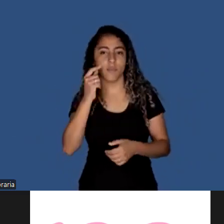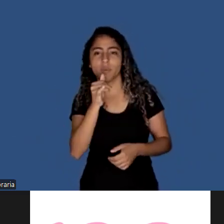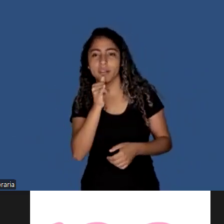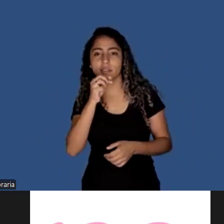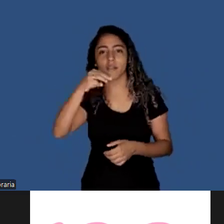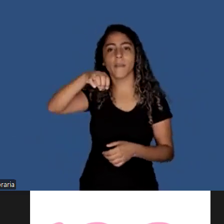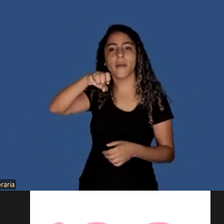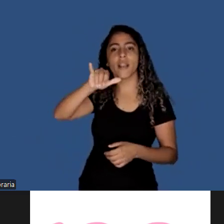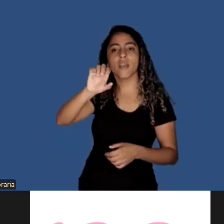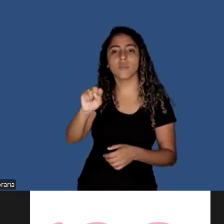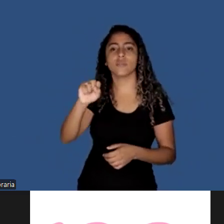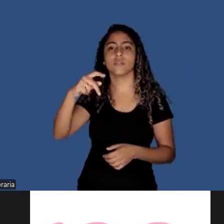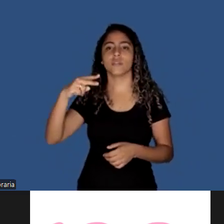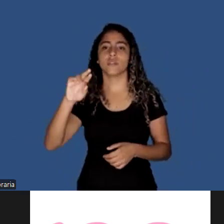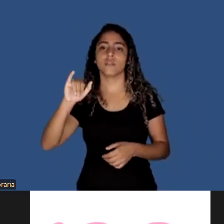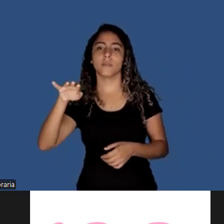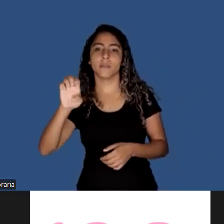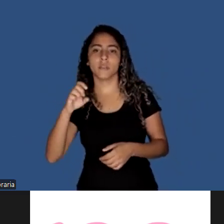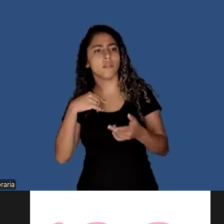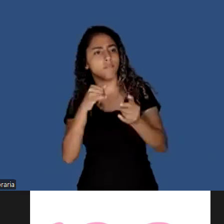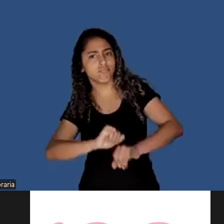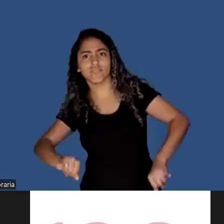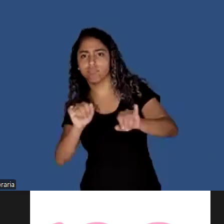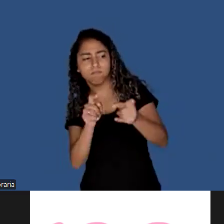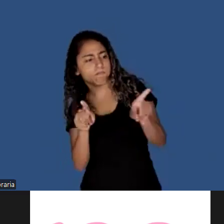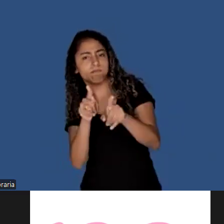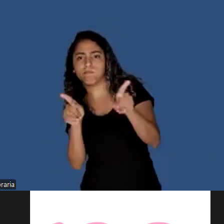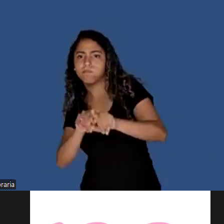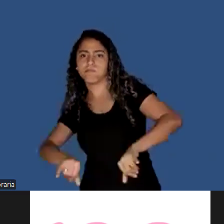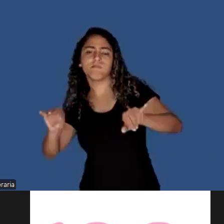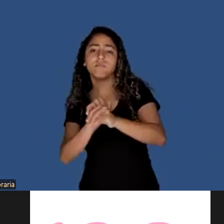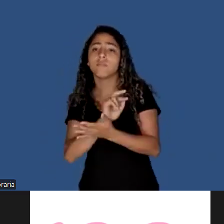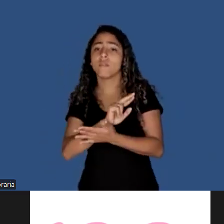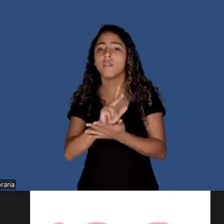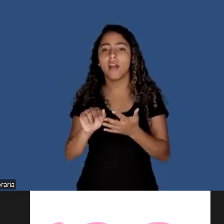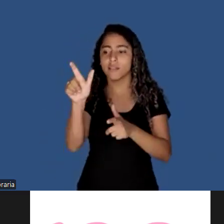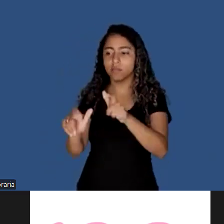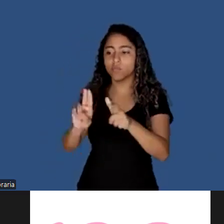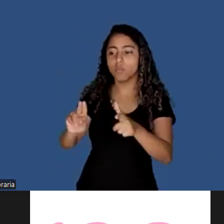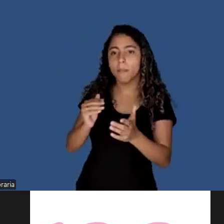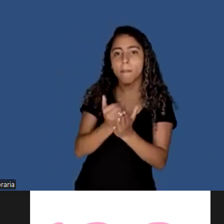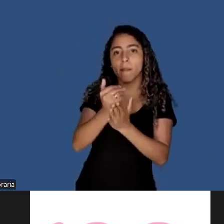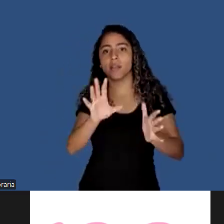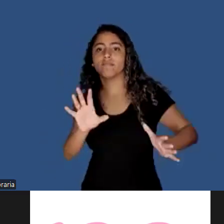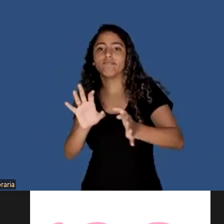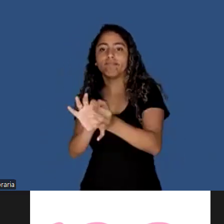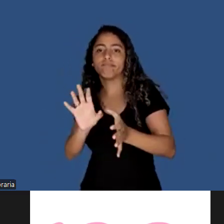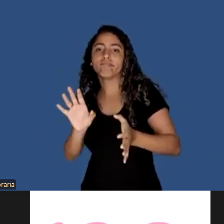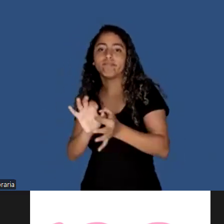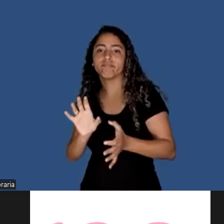performance. So there's Méliuz Prime, which is an example. We have a number of campaigns for these high